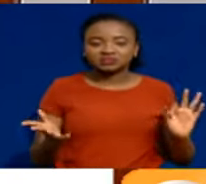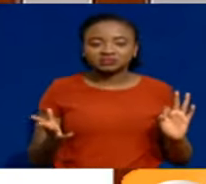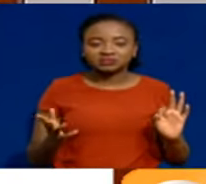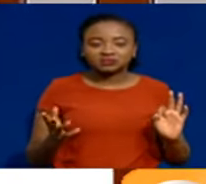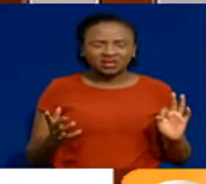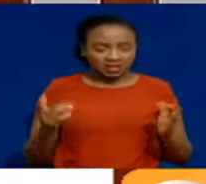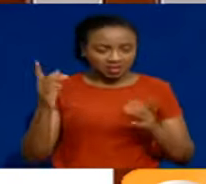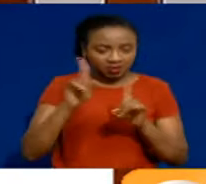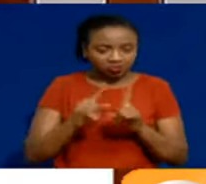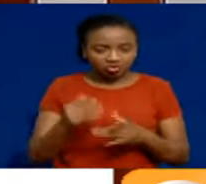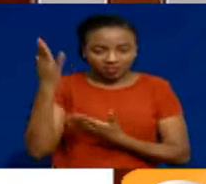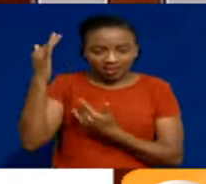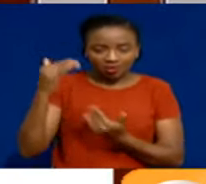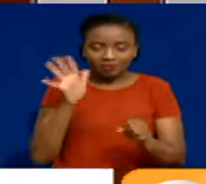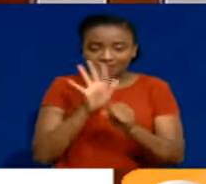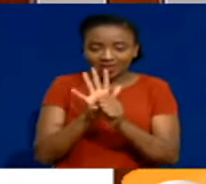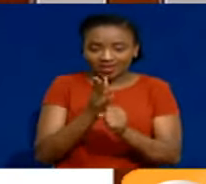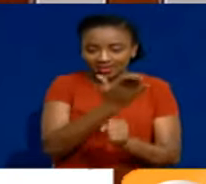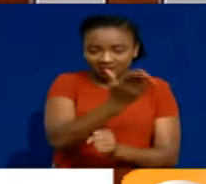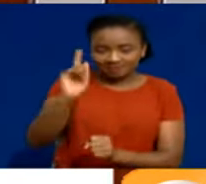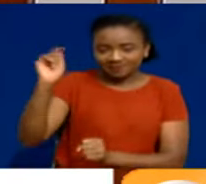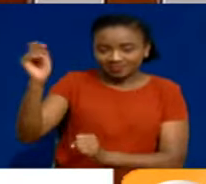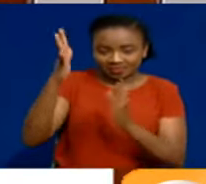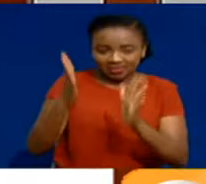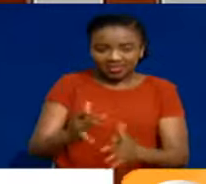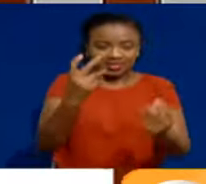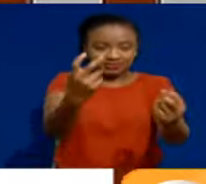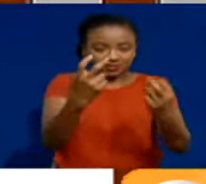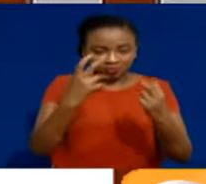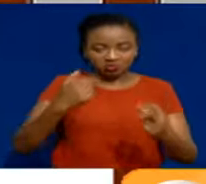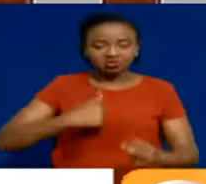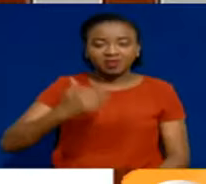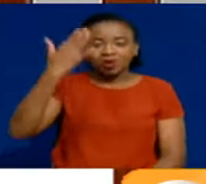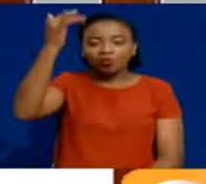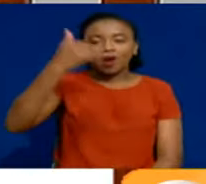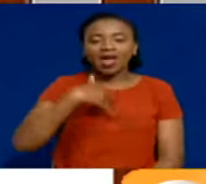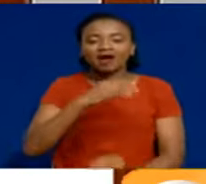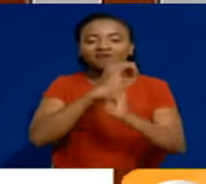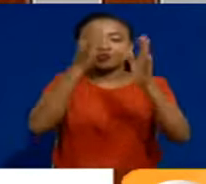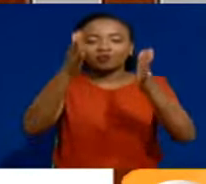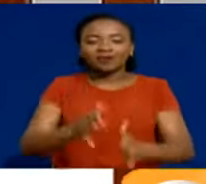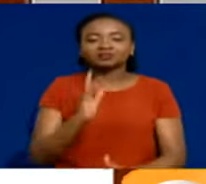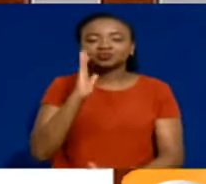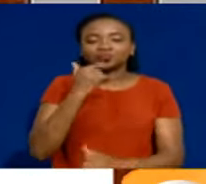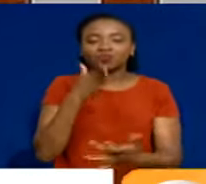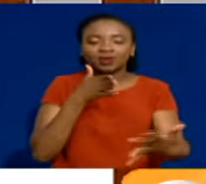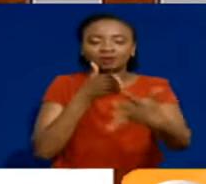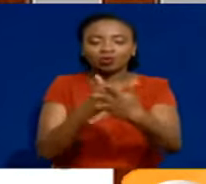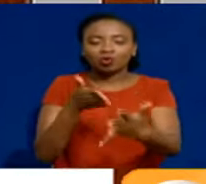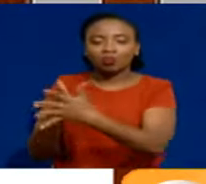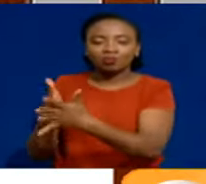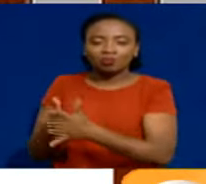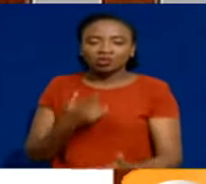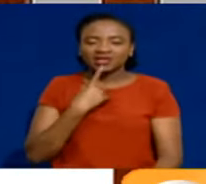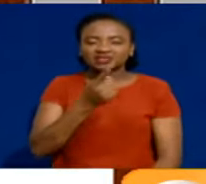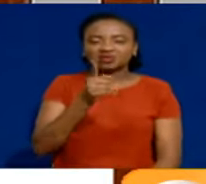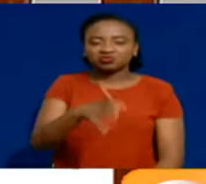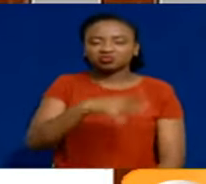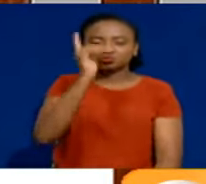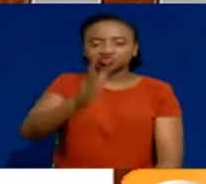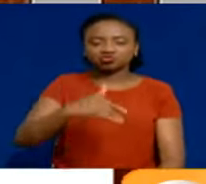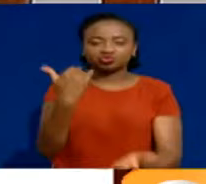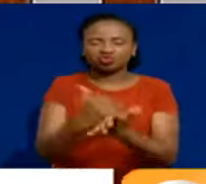And I hope and trust Kenyans are watching me. Because there is nobody who will candidly come out and tell you what I'm telling